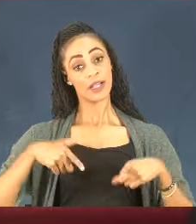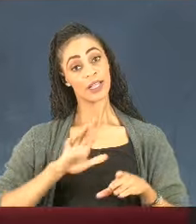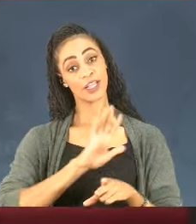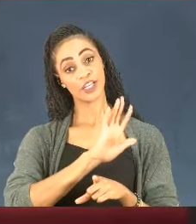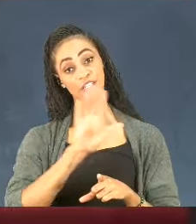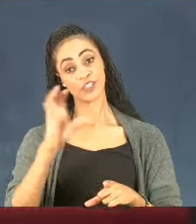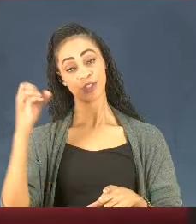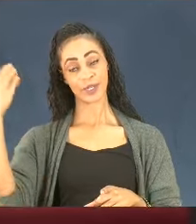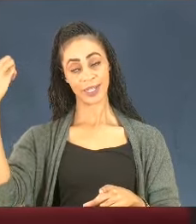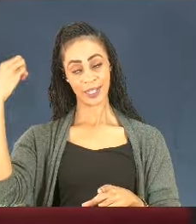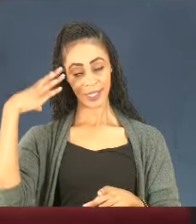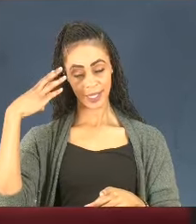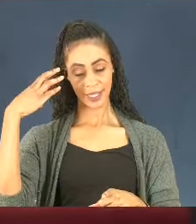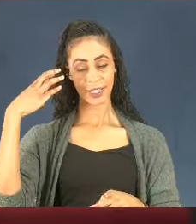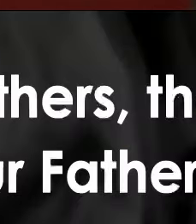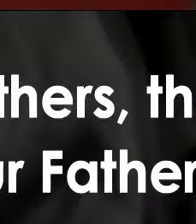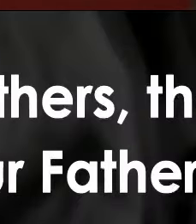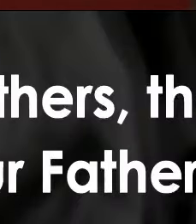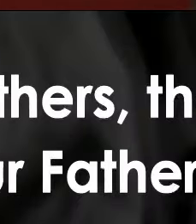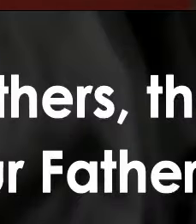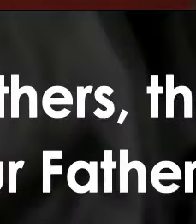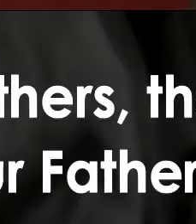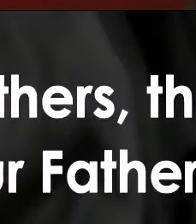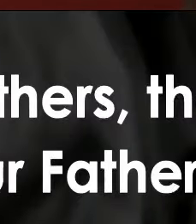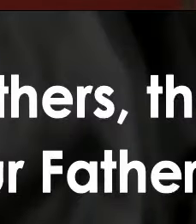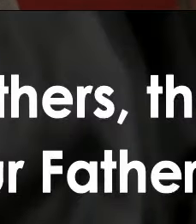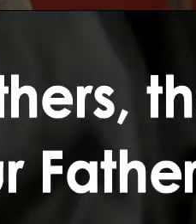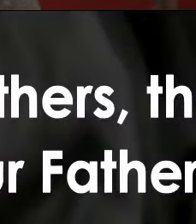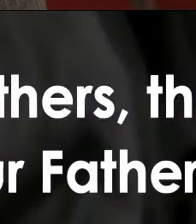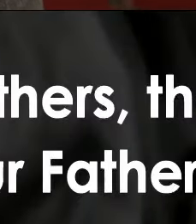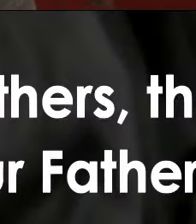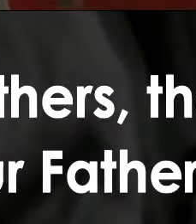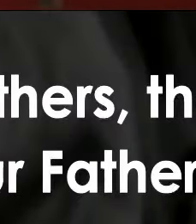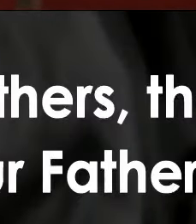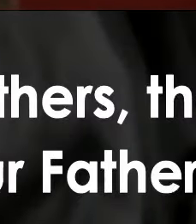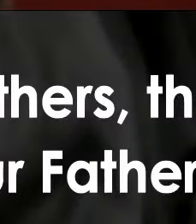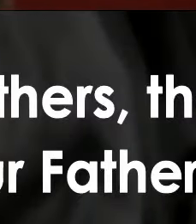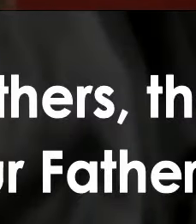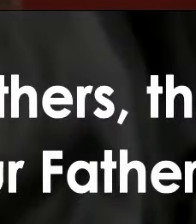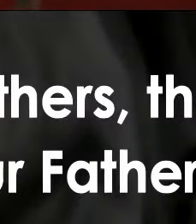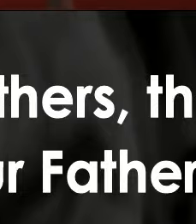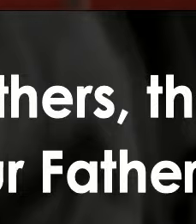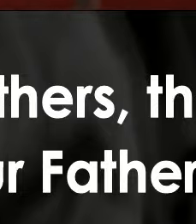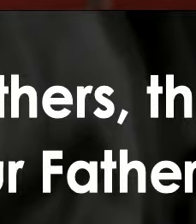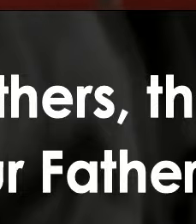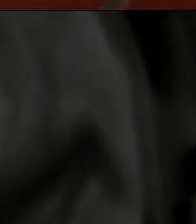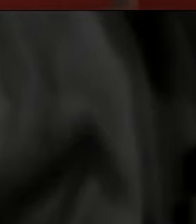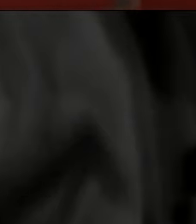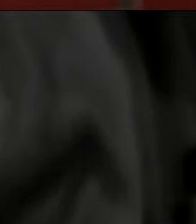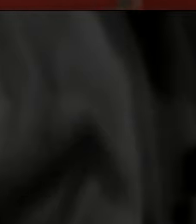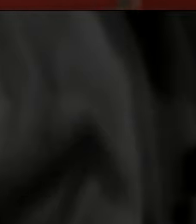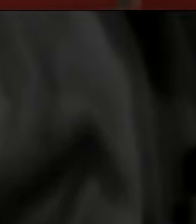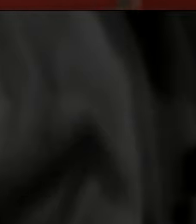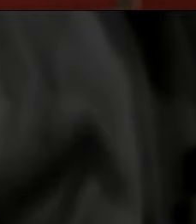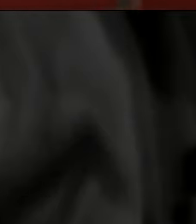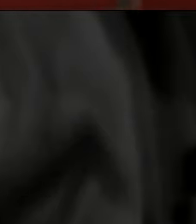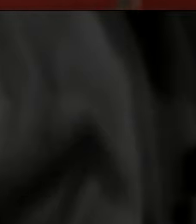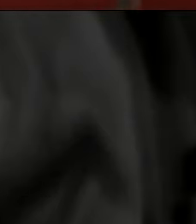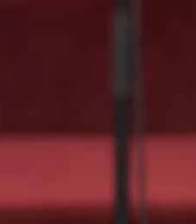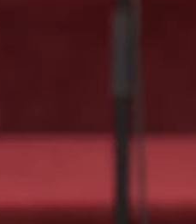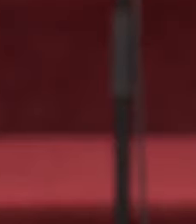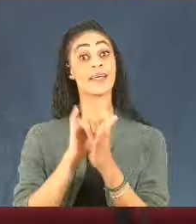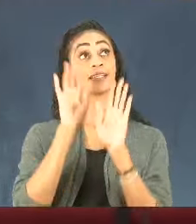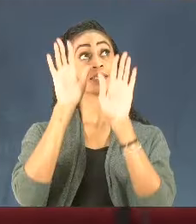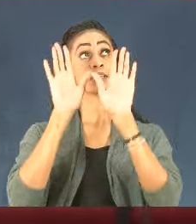shine before others that they may see your good deeds and glorify your Father in heaven. You know why that's important,